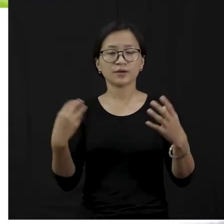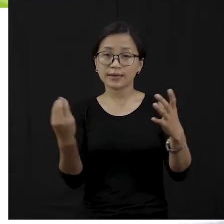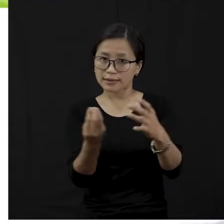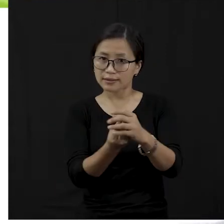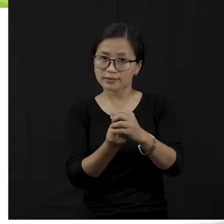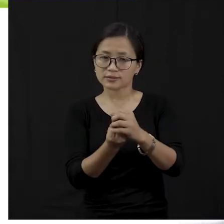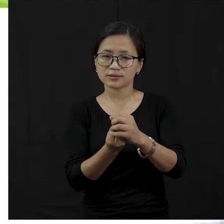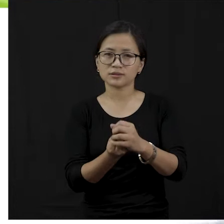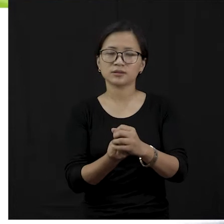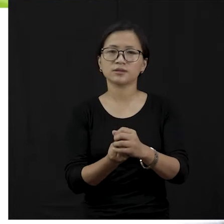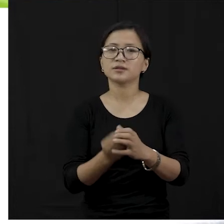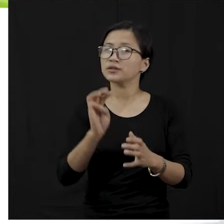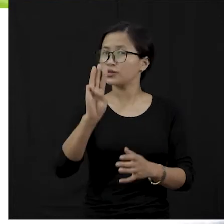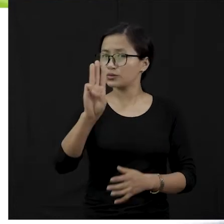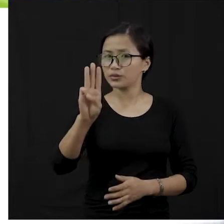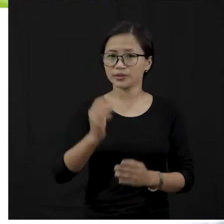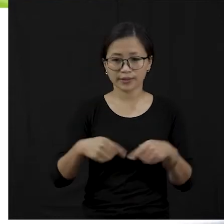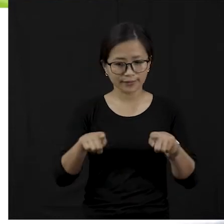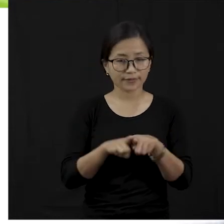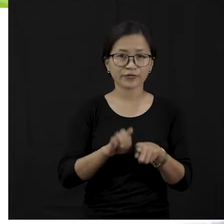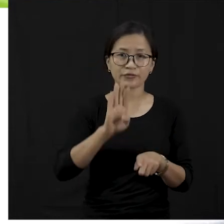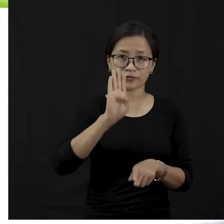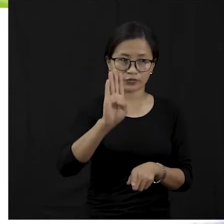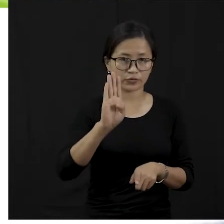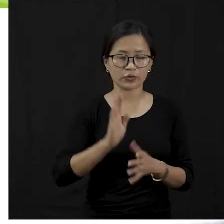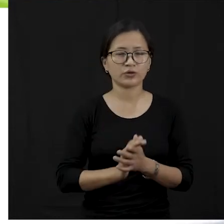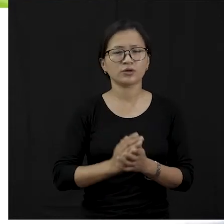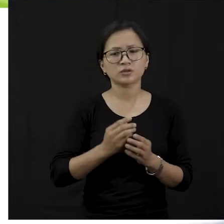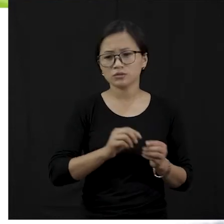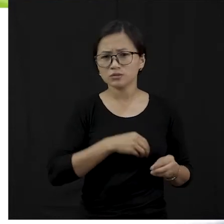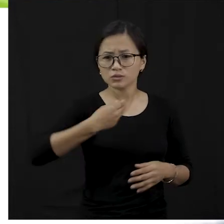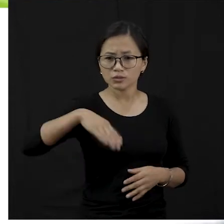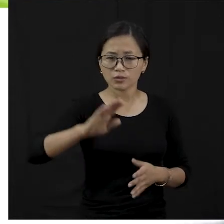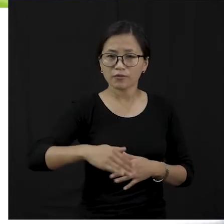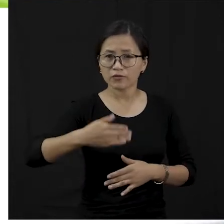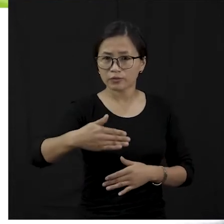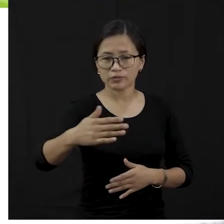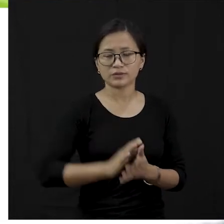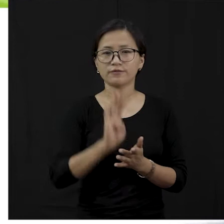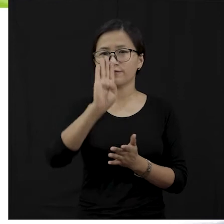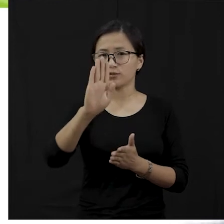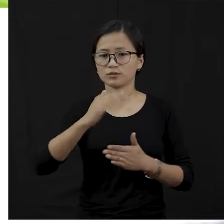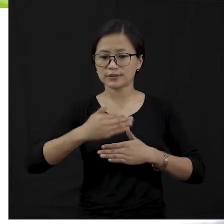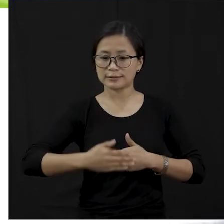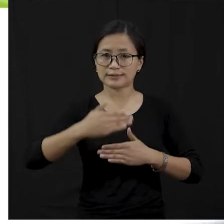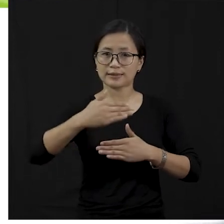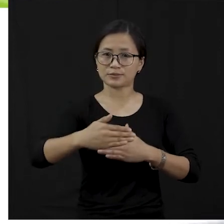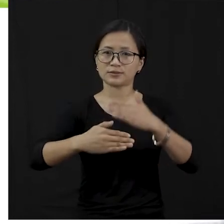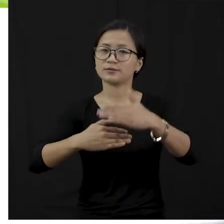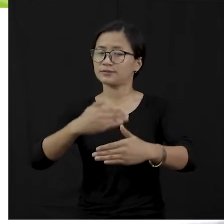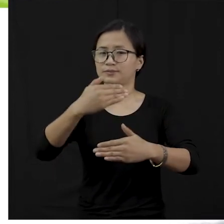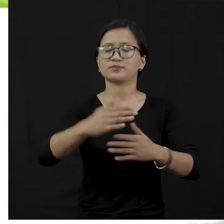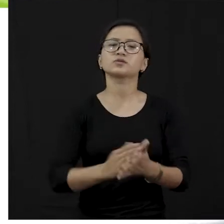add 3 and 4. Go forward 4 steps, then